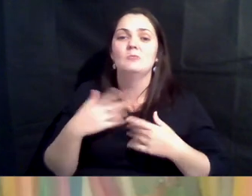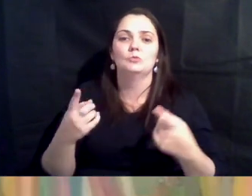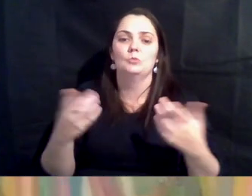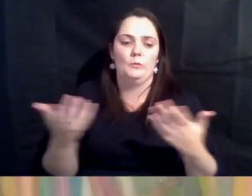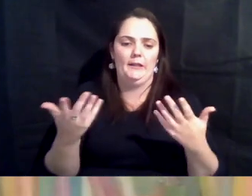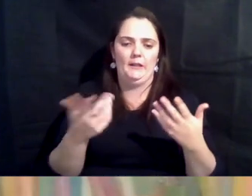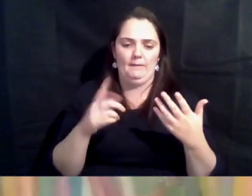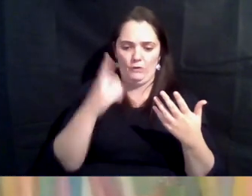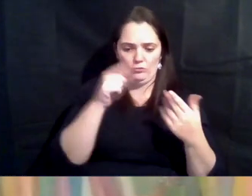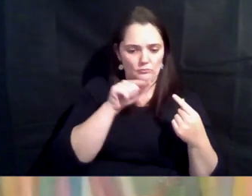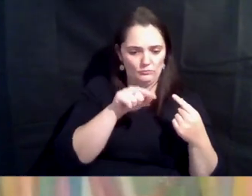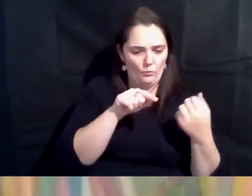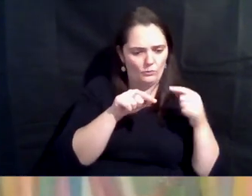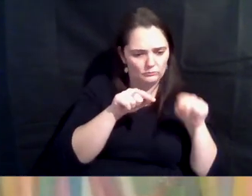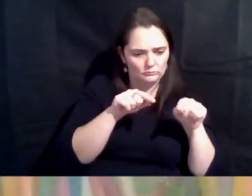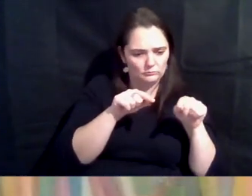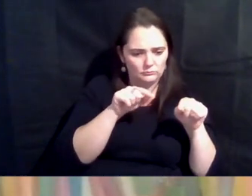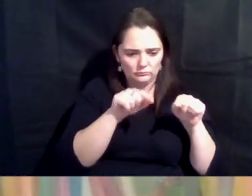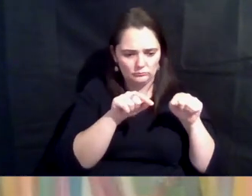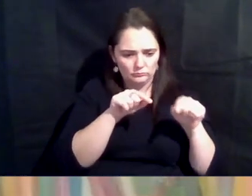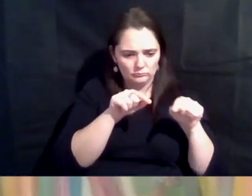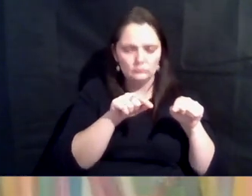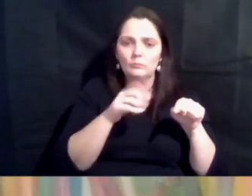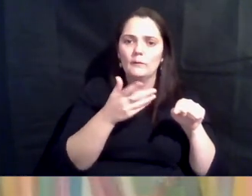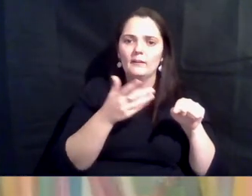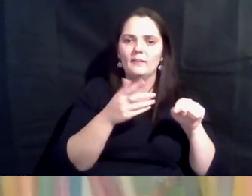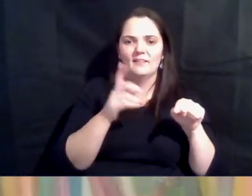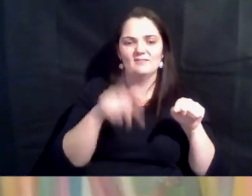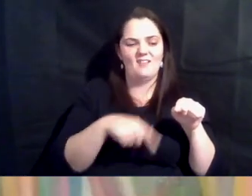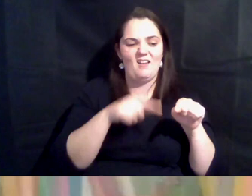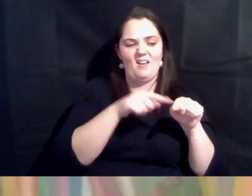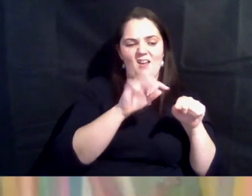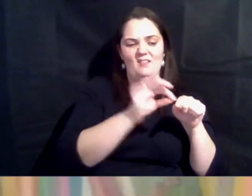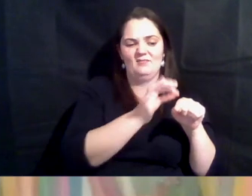you already pierced your little hole, so that's super handy.